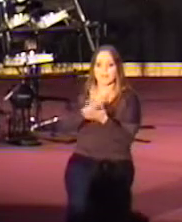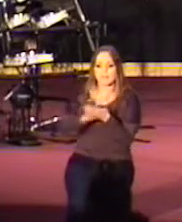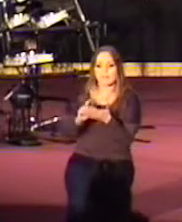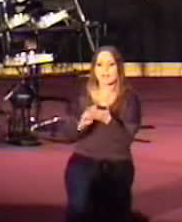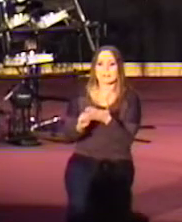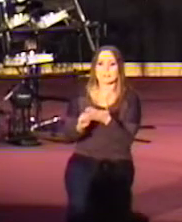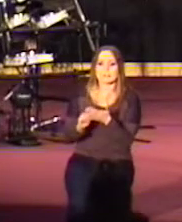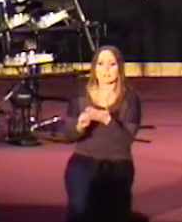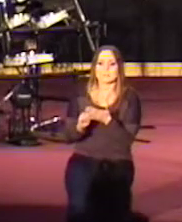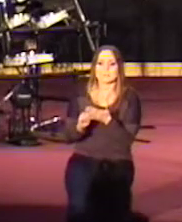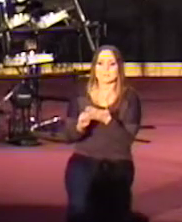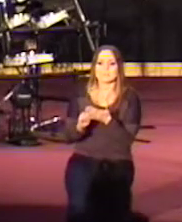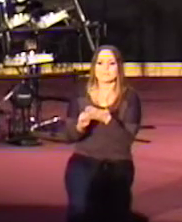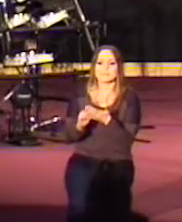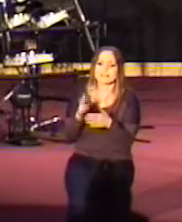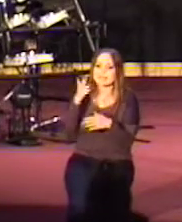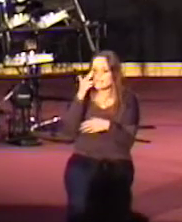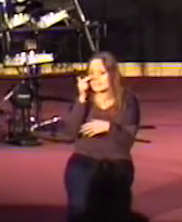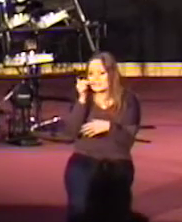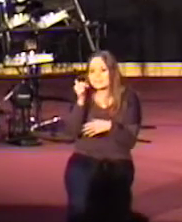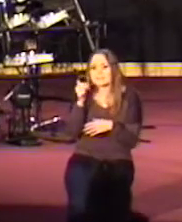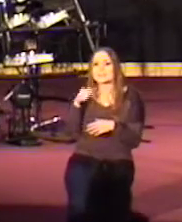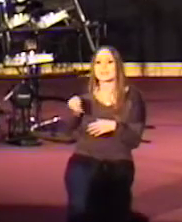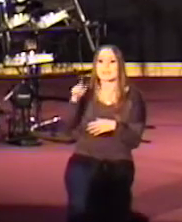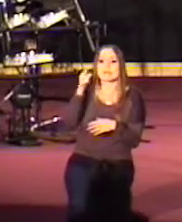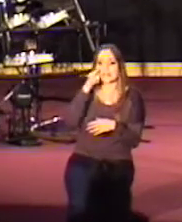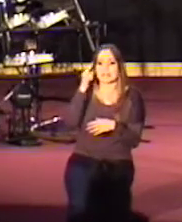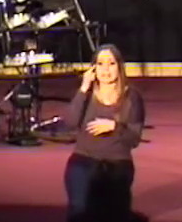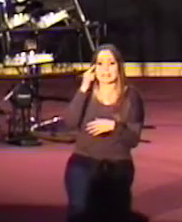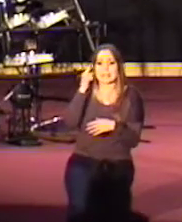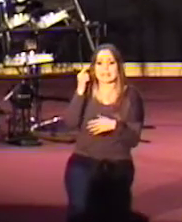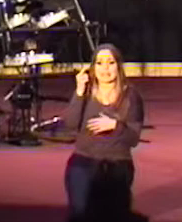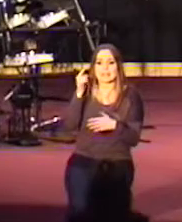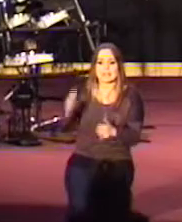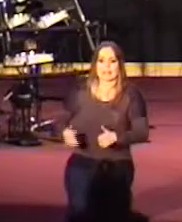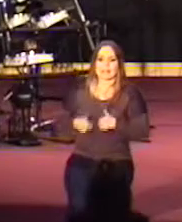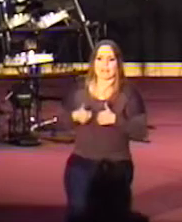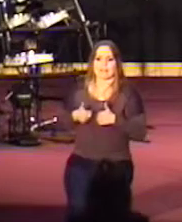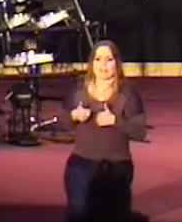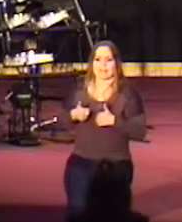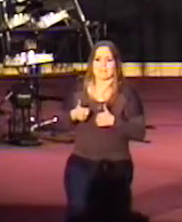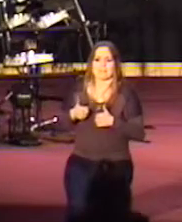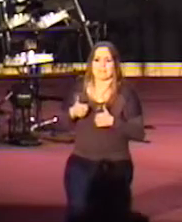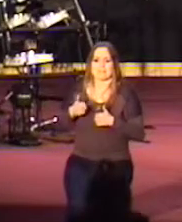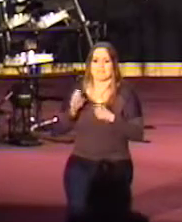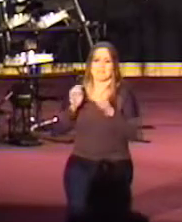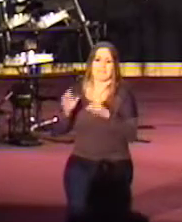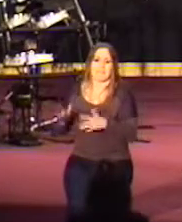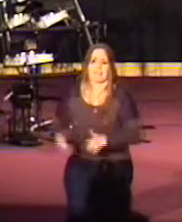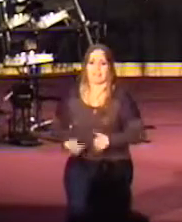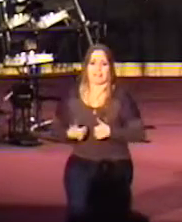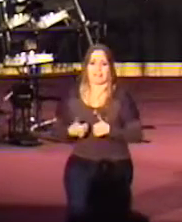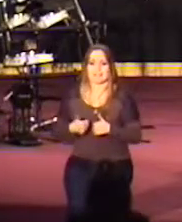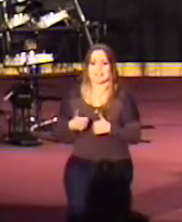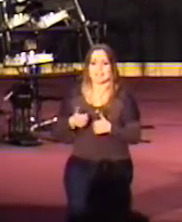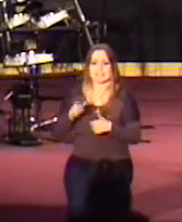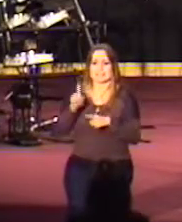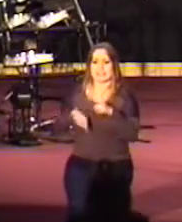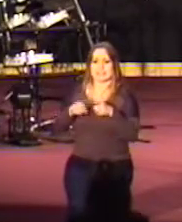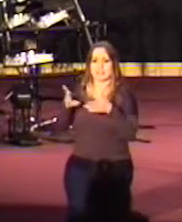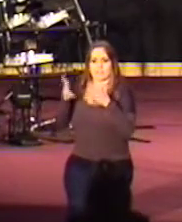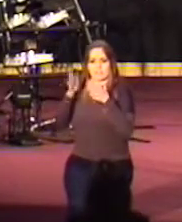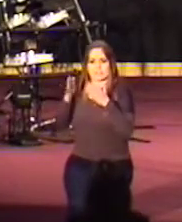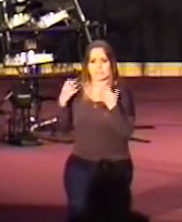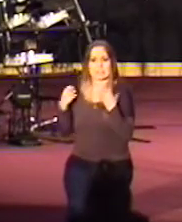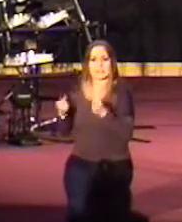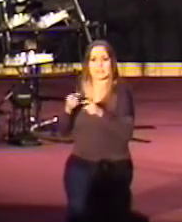writing, it's funny because you would think if you were living a miserable life, really you wouldn't have a whole lot of good things to say. You wouldn't be able to focus on healing from